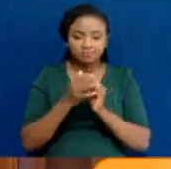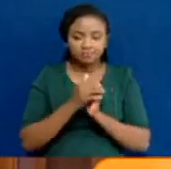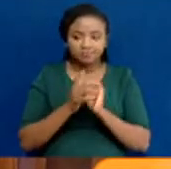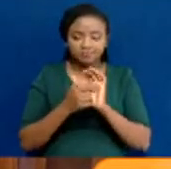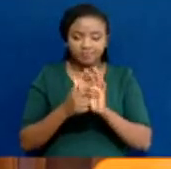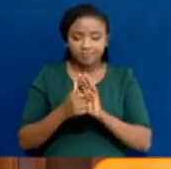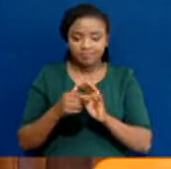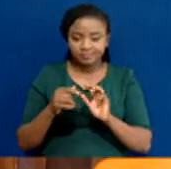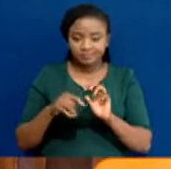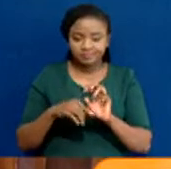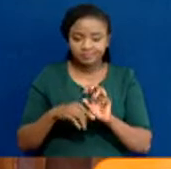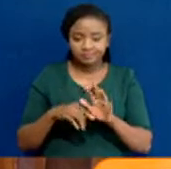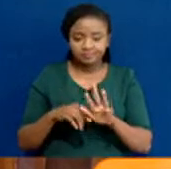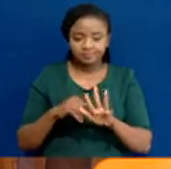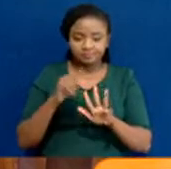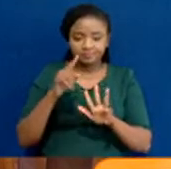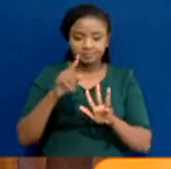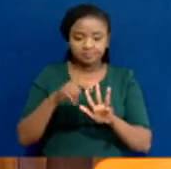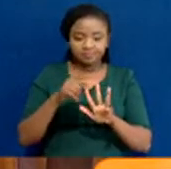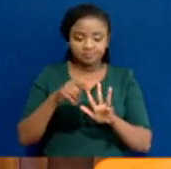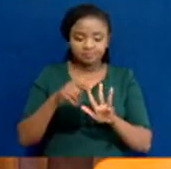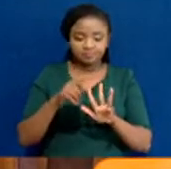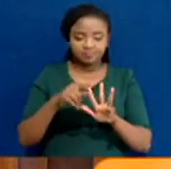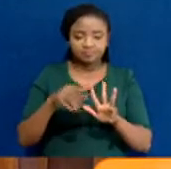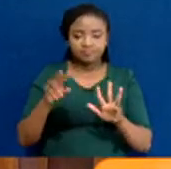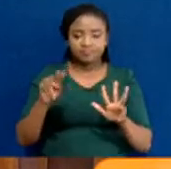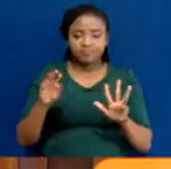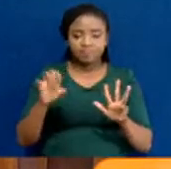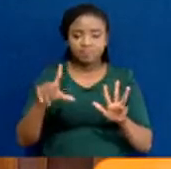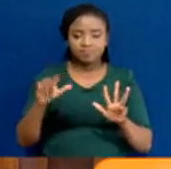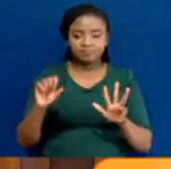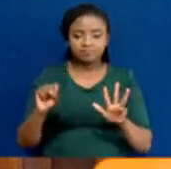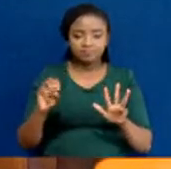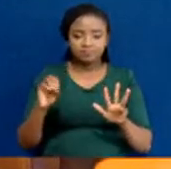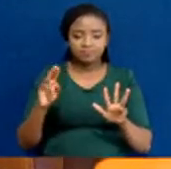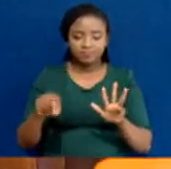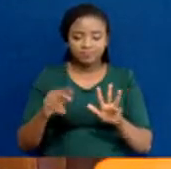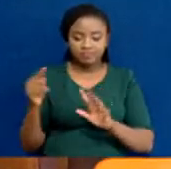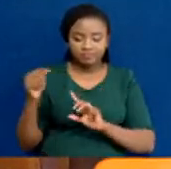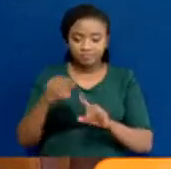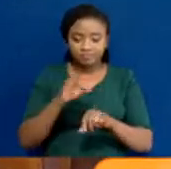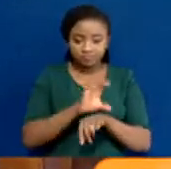Nelson Makanda comes into the church with this,